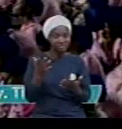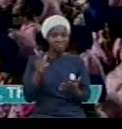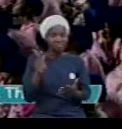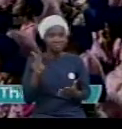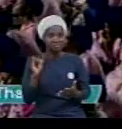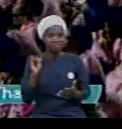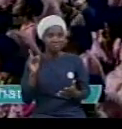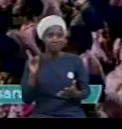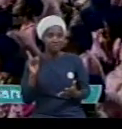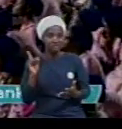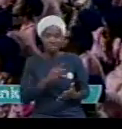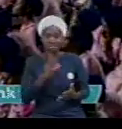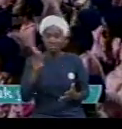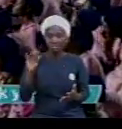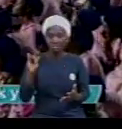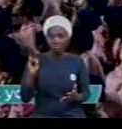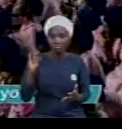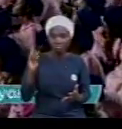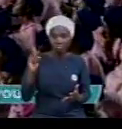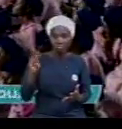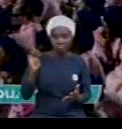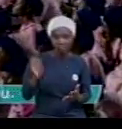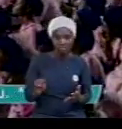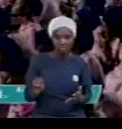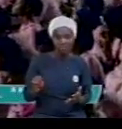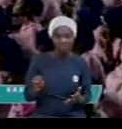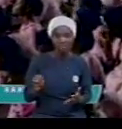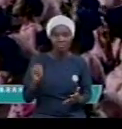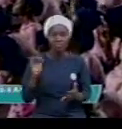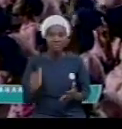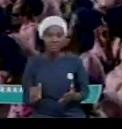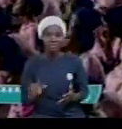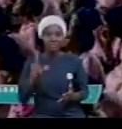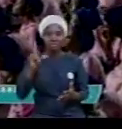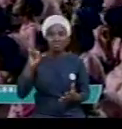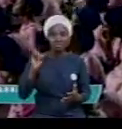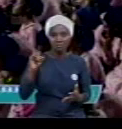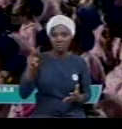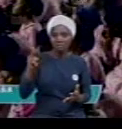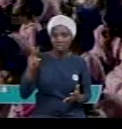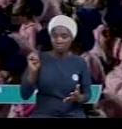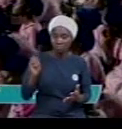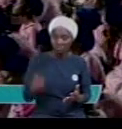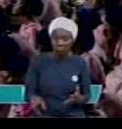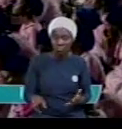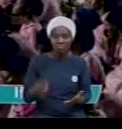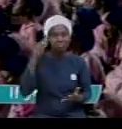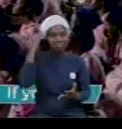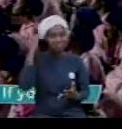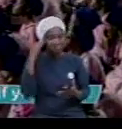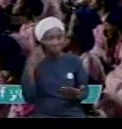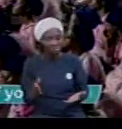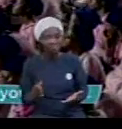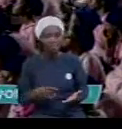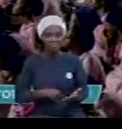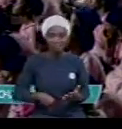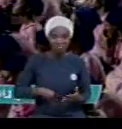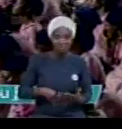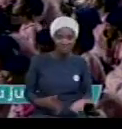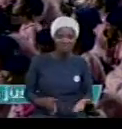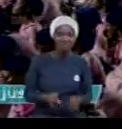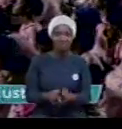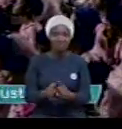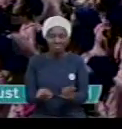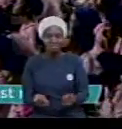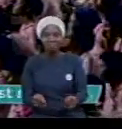liver, stomach, head, soul, different parts of the body, even